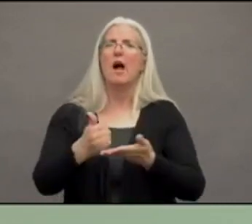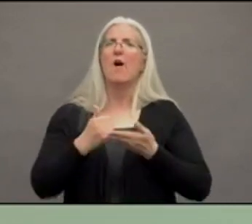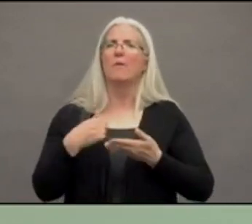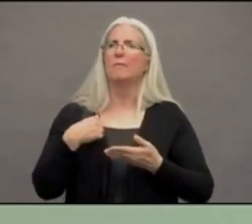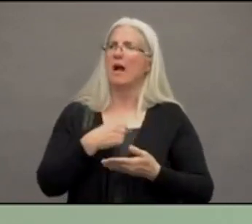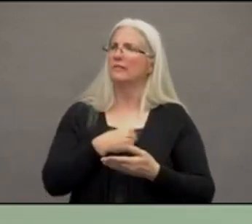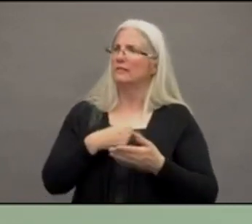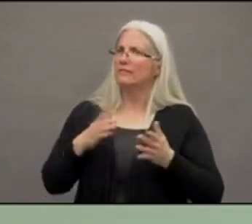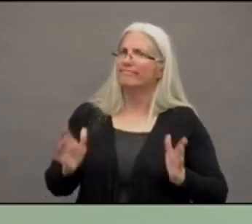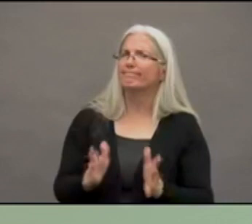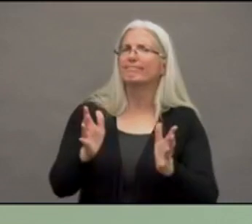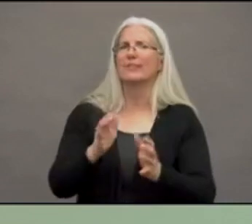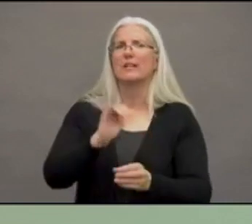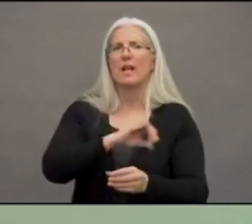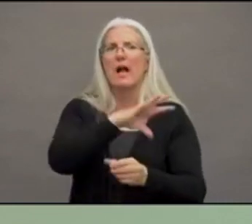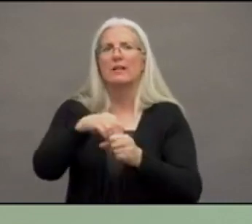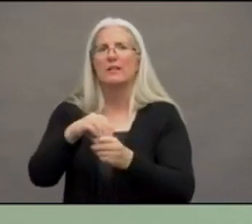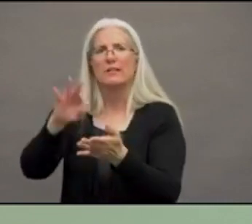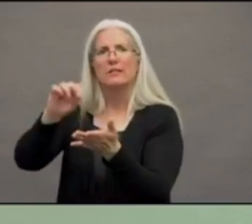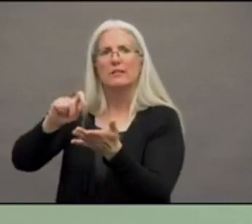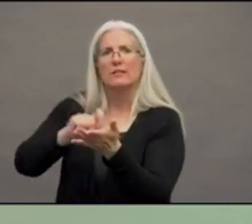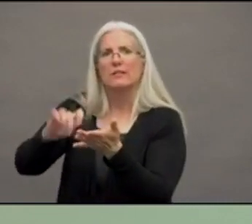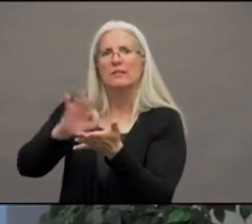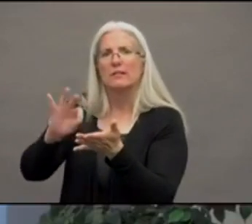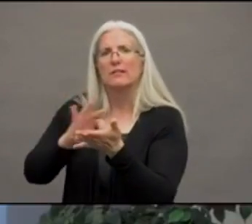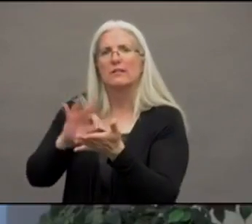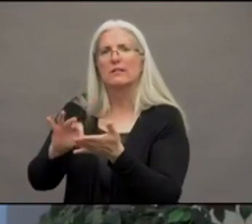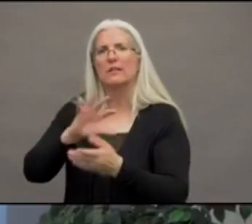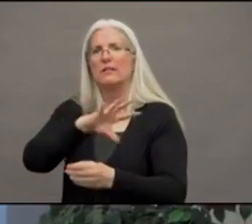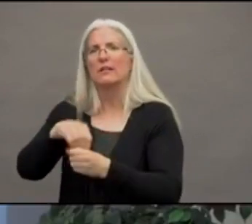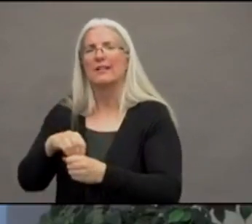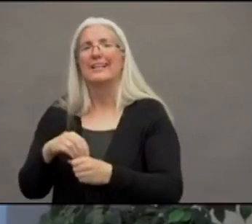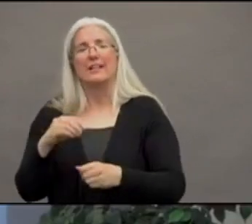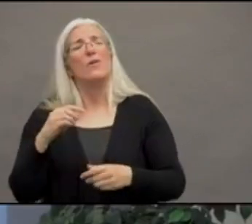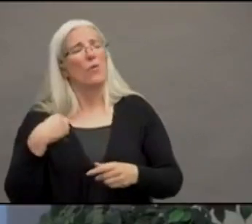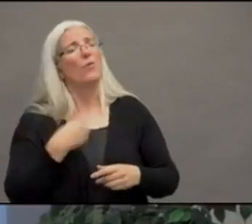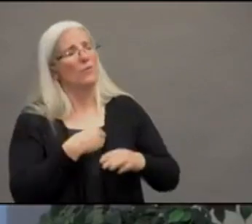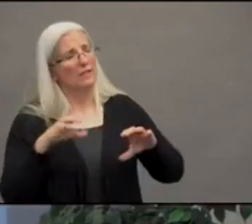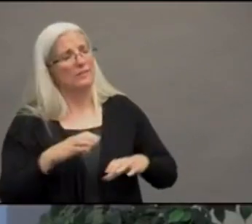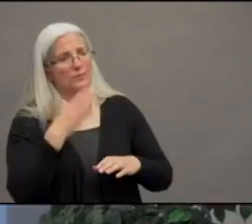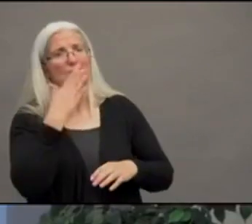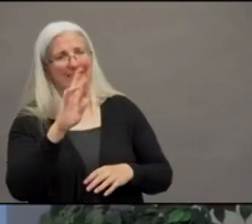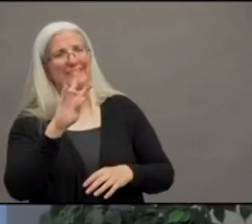really well, but we still have that 30% to go? Absolutely.